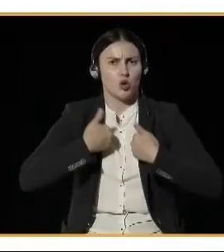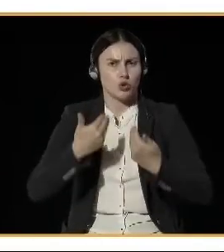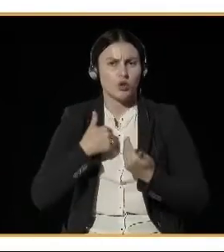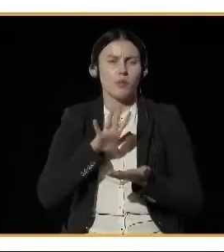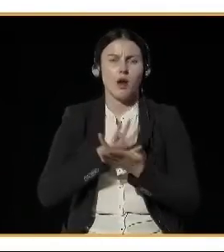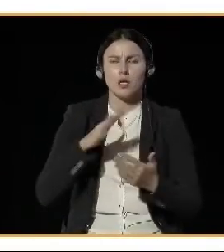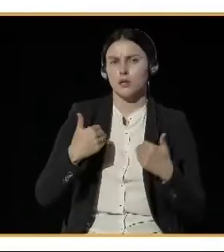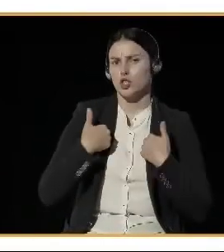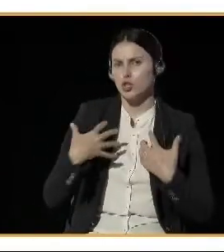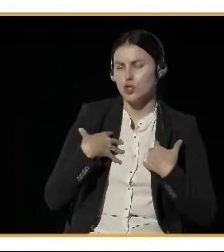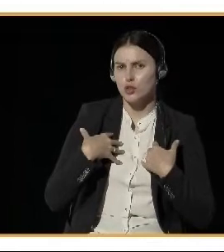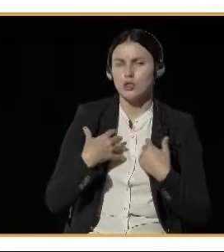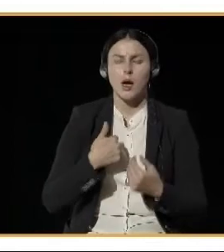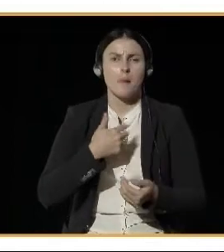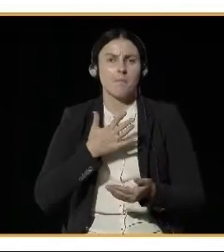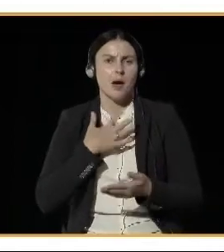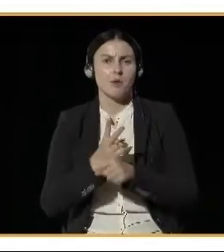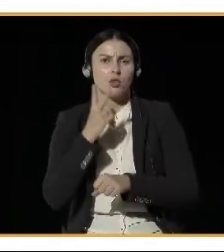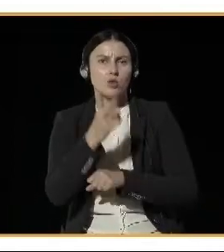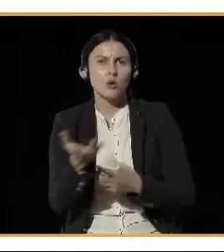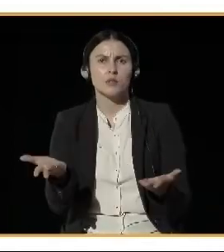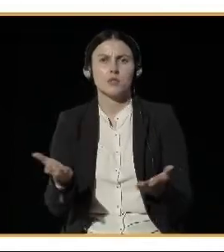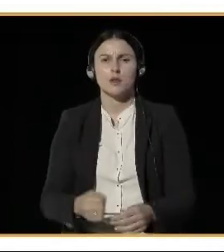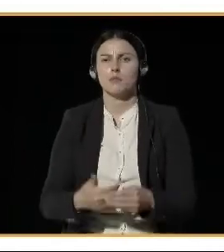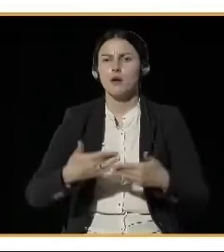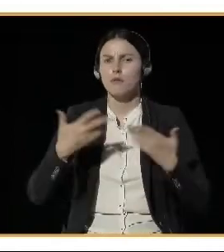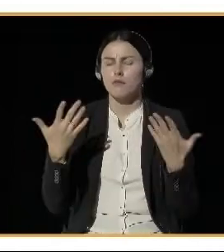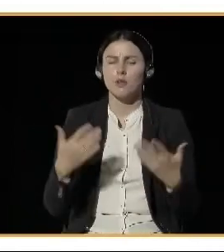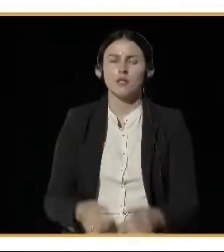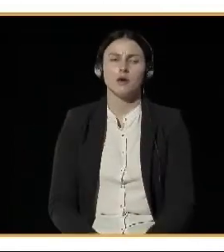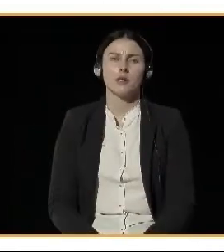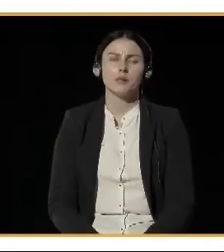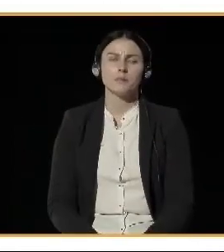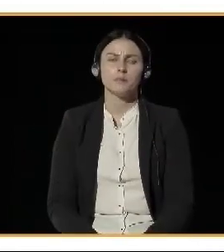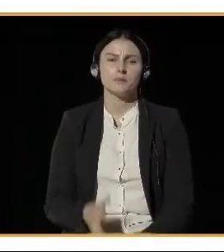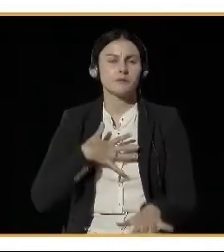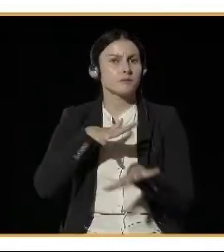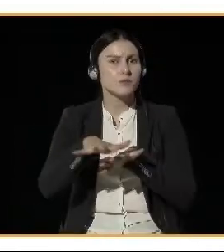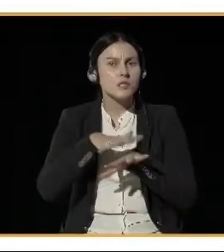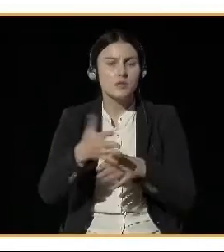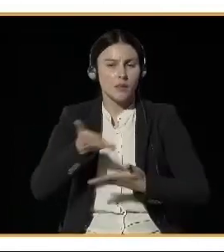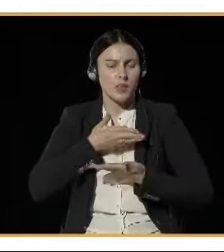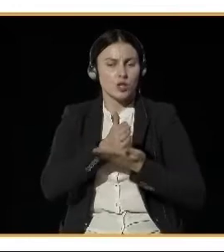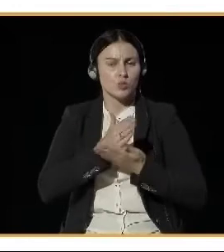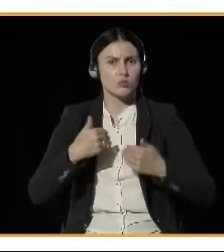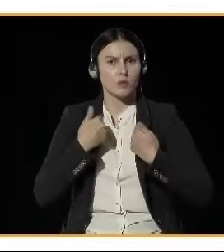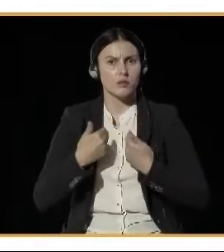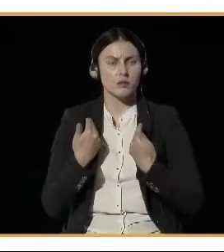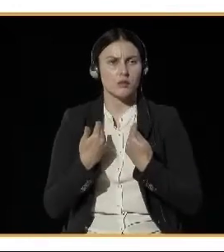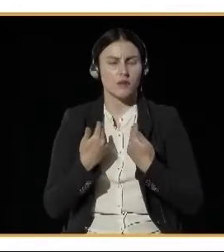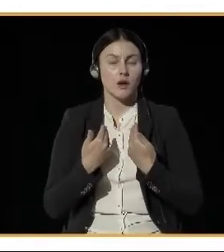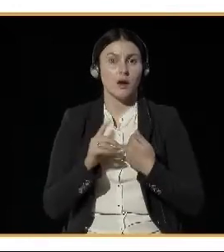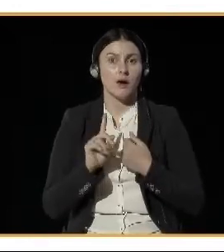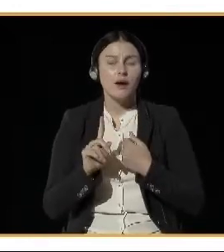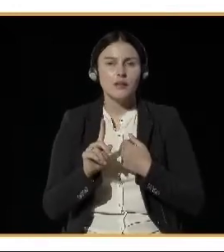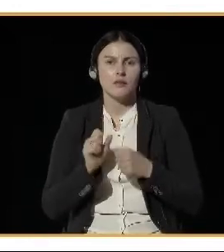to efficient healthcare system, and so on and so on. Unfortunately, this great success